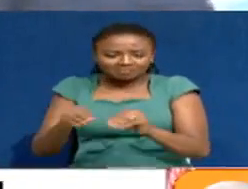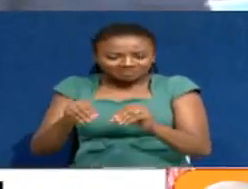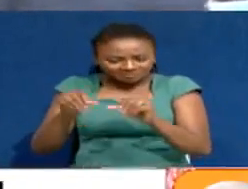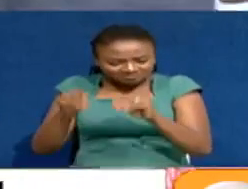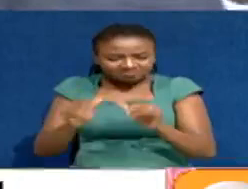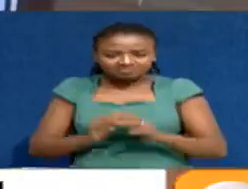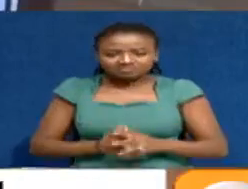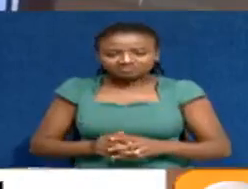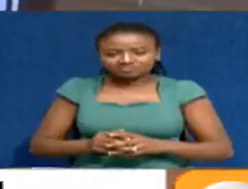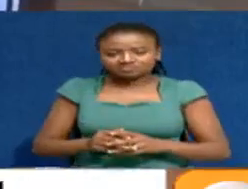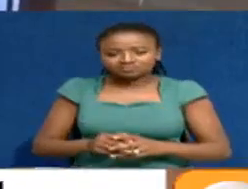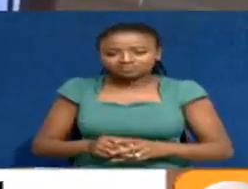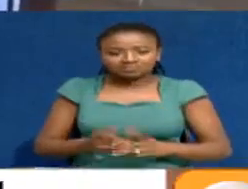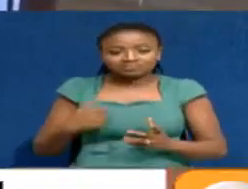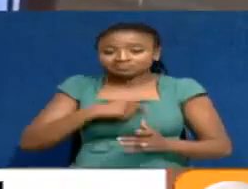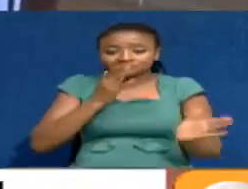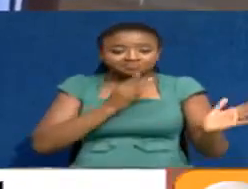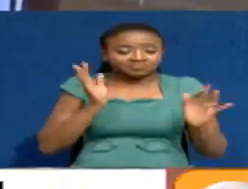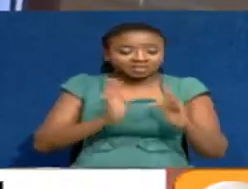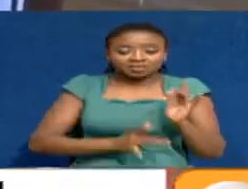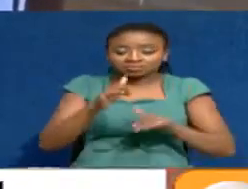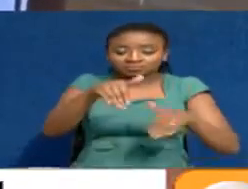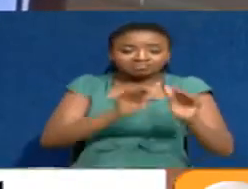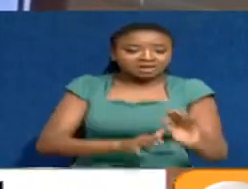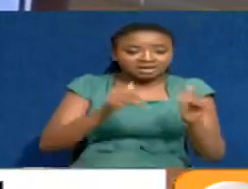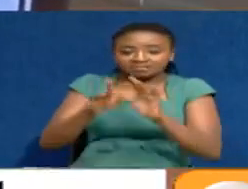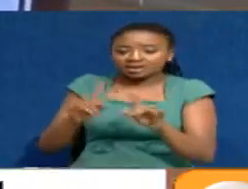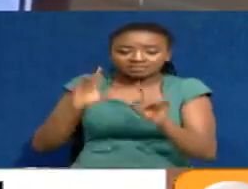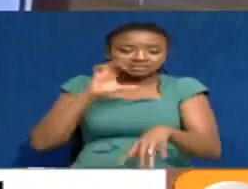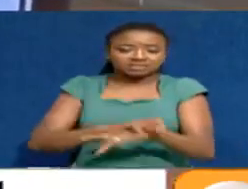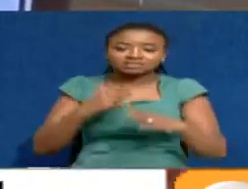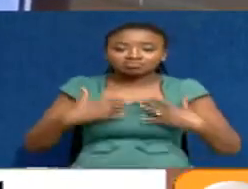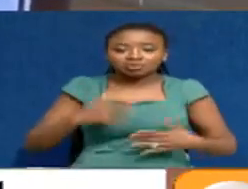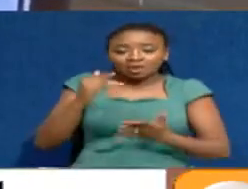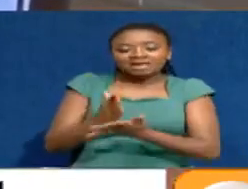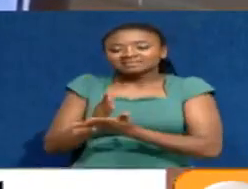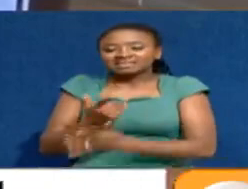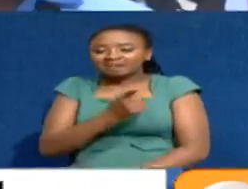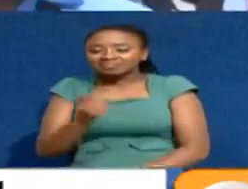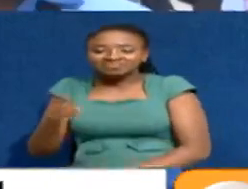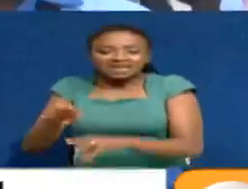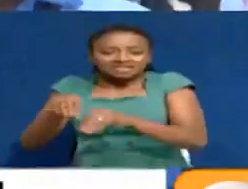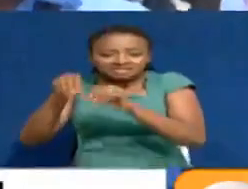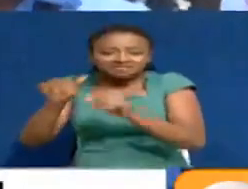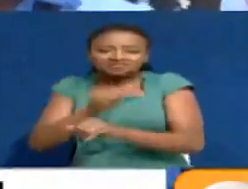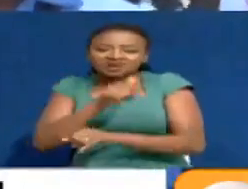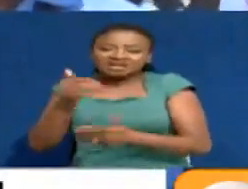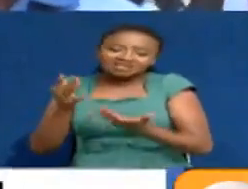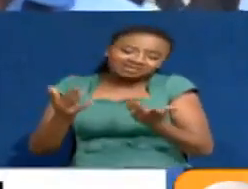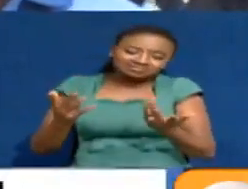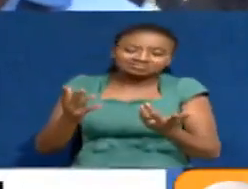burial. Hatuwezi kupanga na tujapata maiti yetu. Kwa sababu wengine ni jivu, wengine ni skulls tu. Tuko